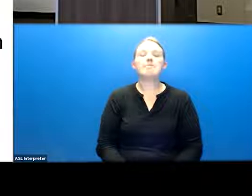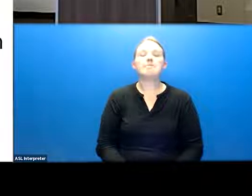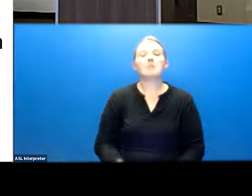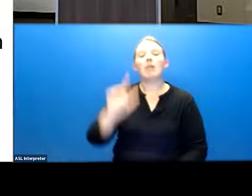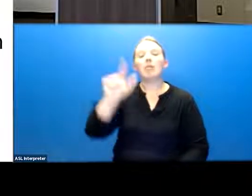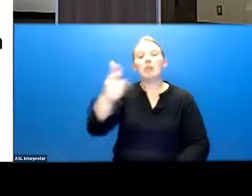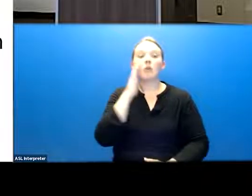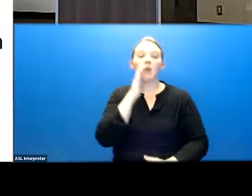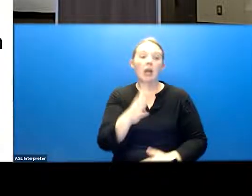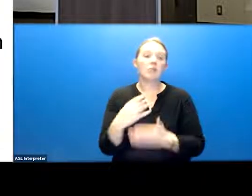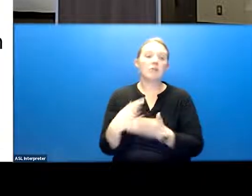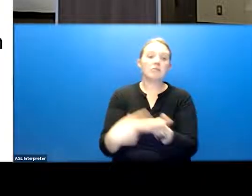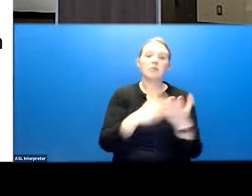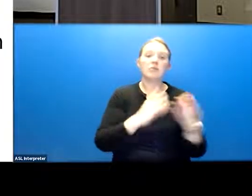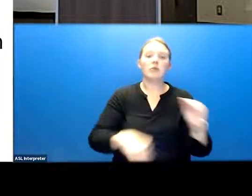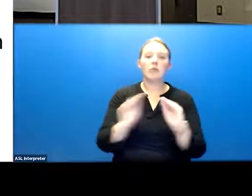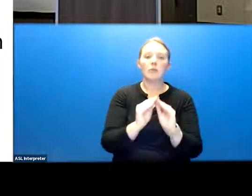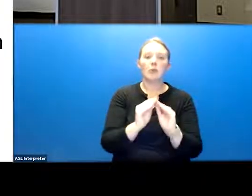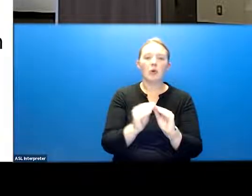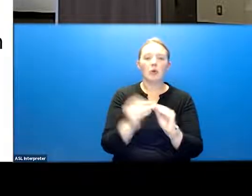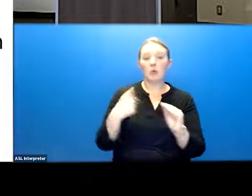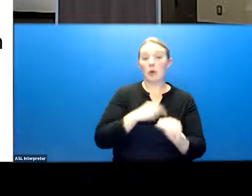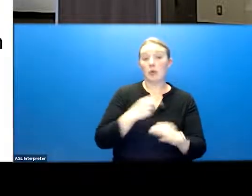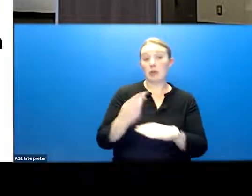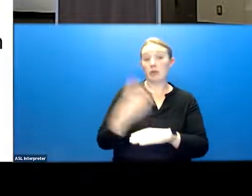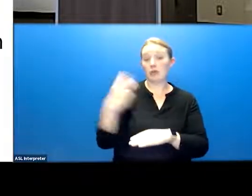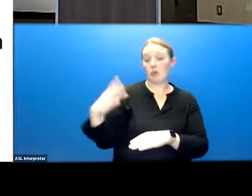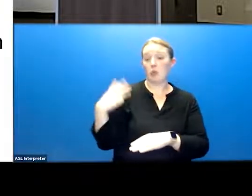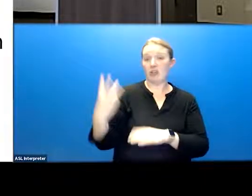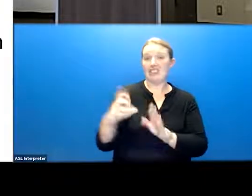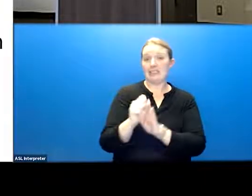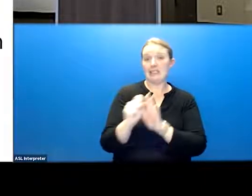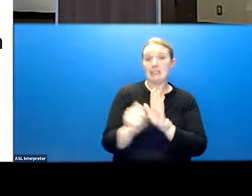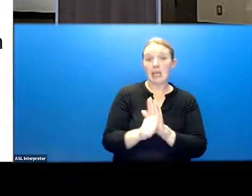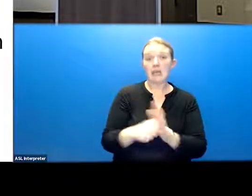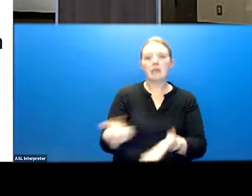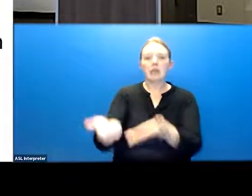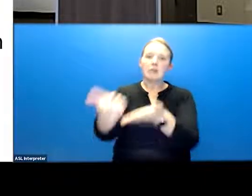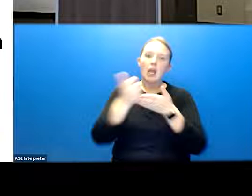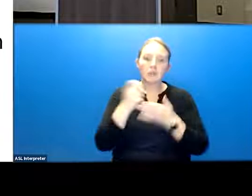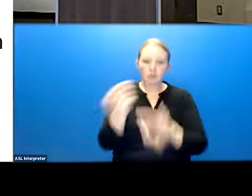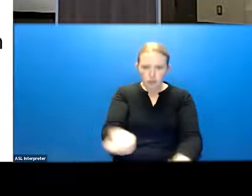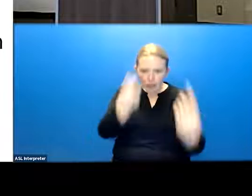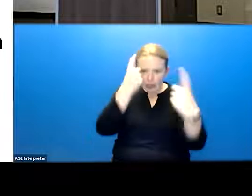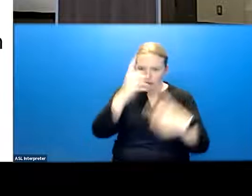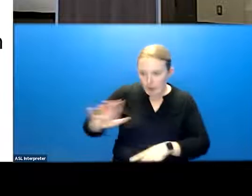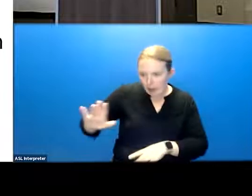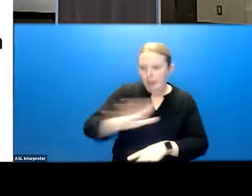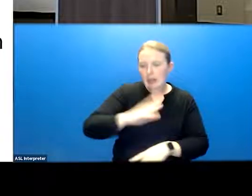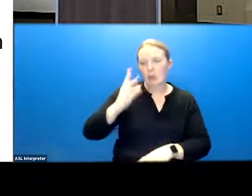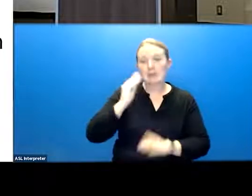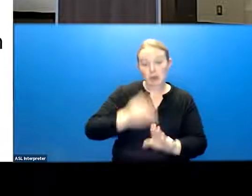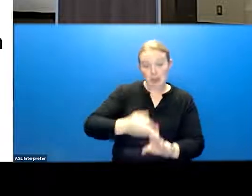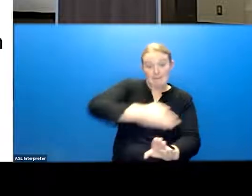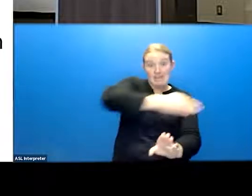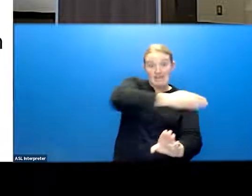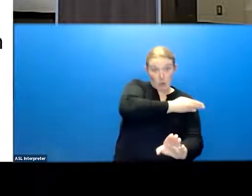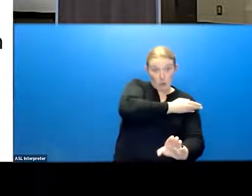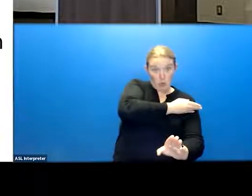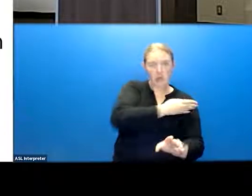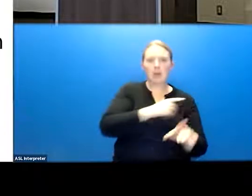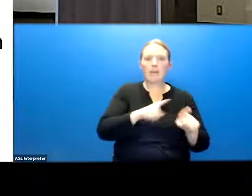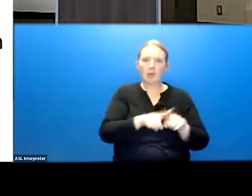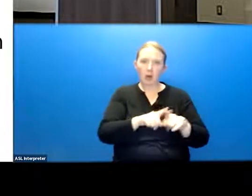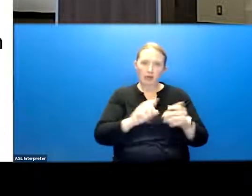one instrument that we use in Washington State that really helps us to better understand those experiences prior to and how we can kind of weave